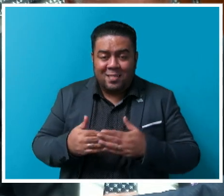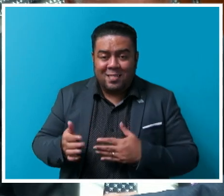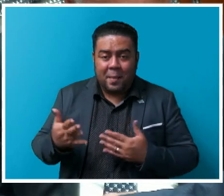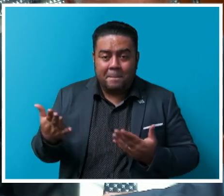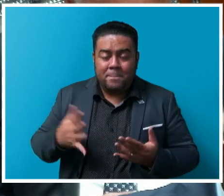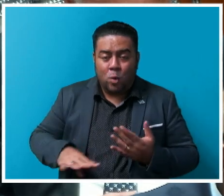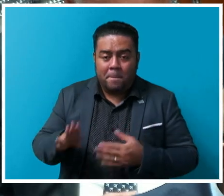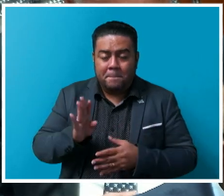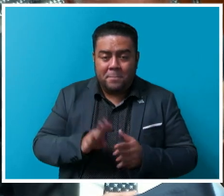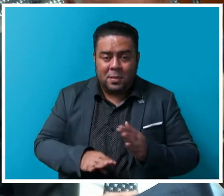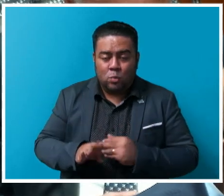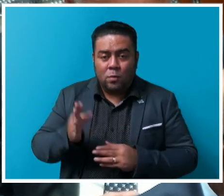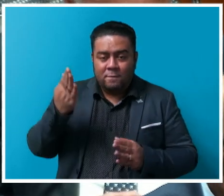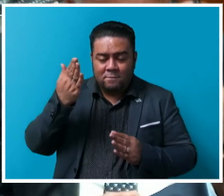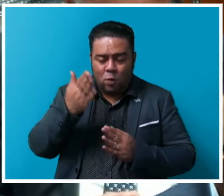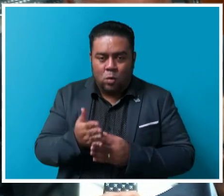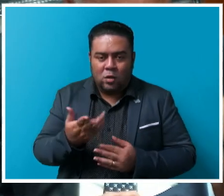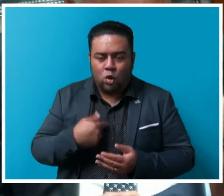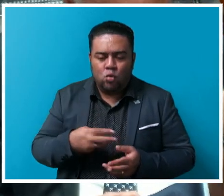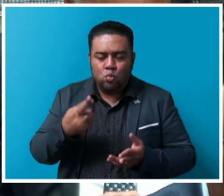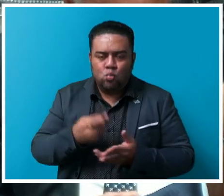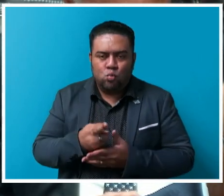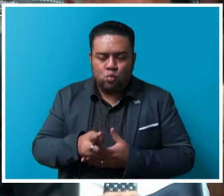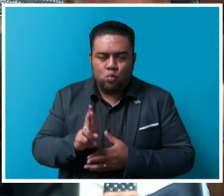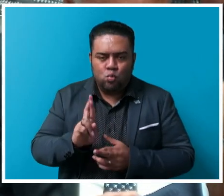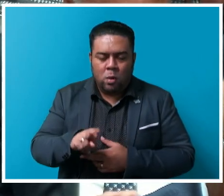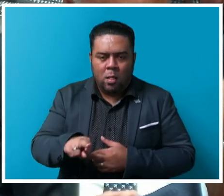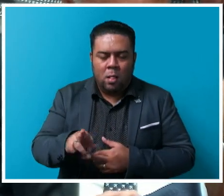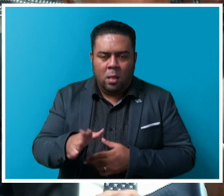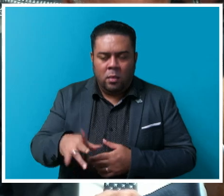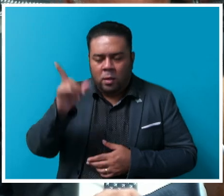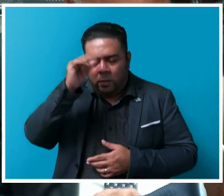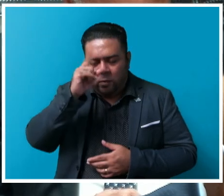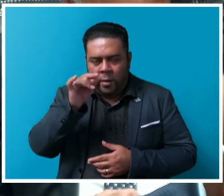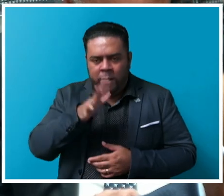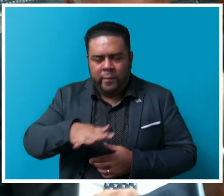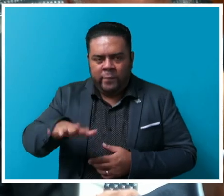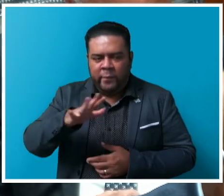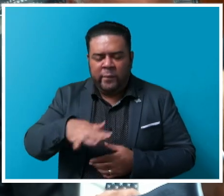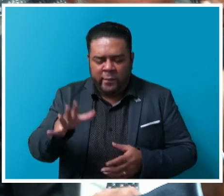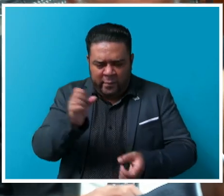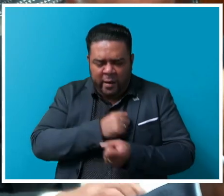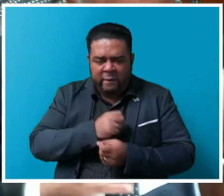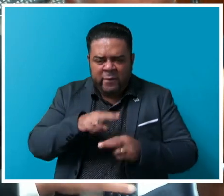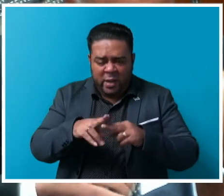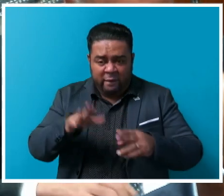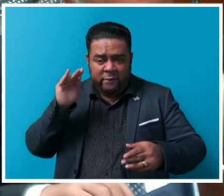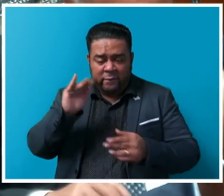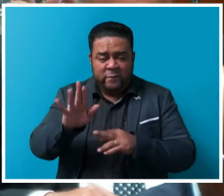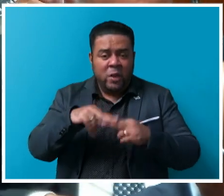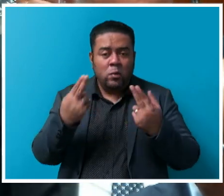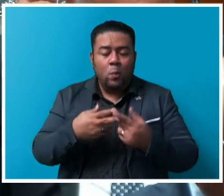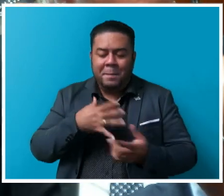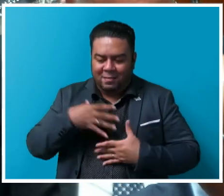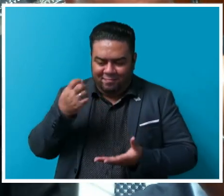broad-based, with focus on the rural and Tauke economies. To secure Fiji's future, we must press forward